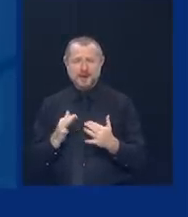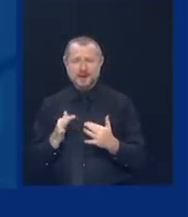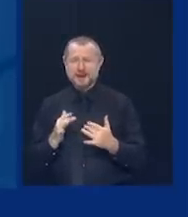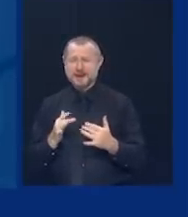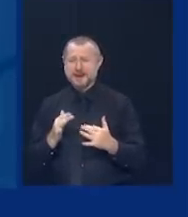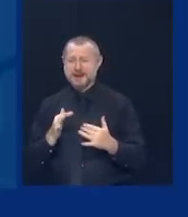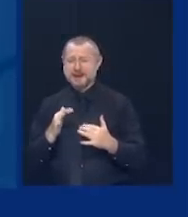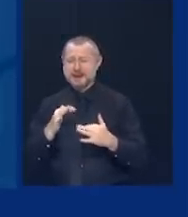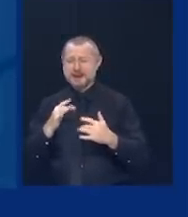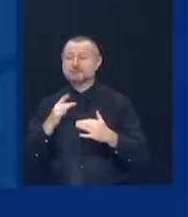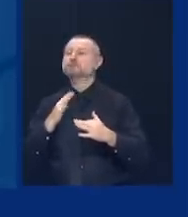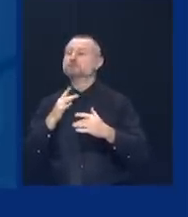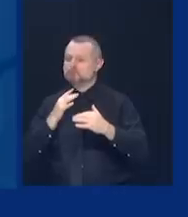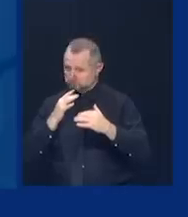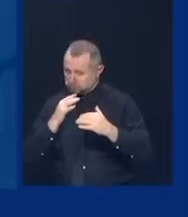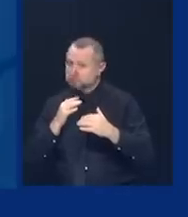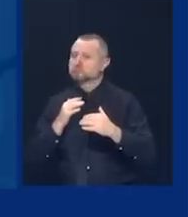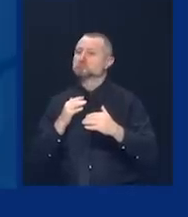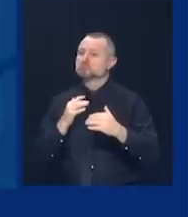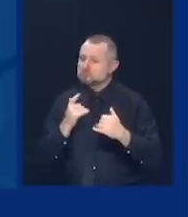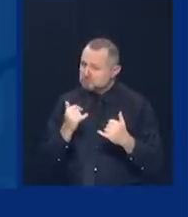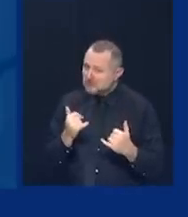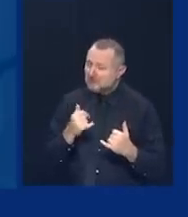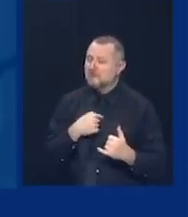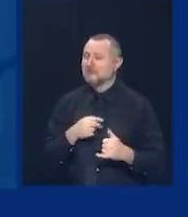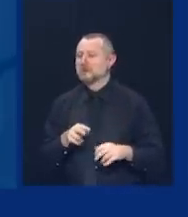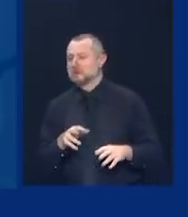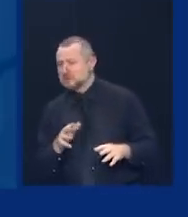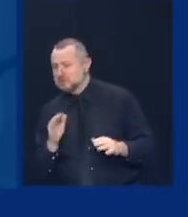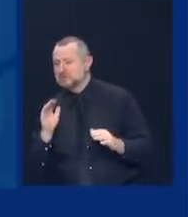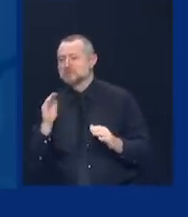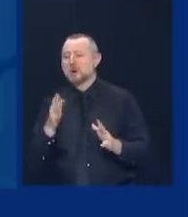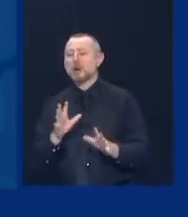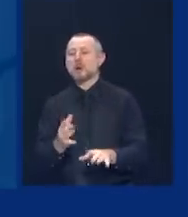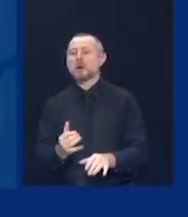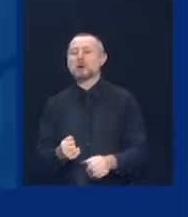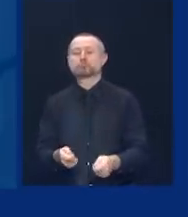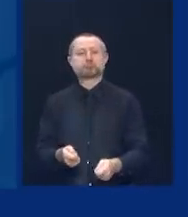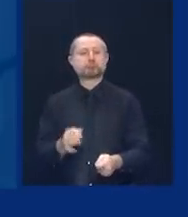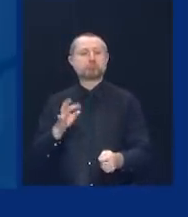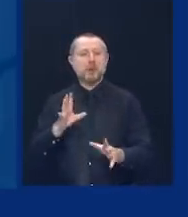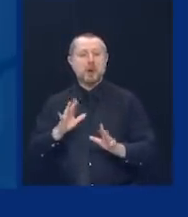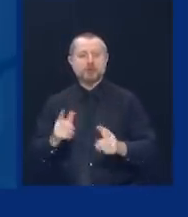It's now under control and